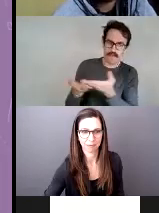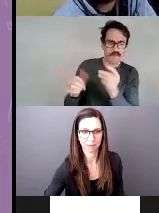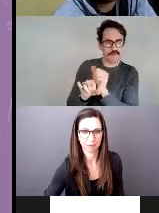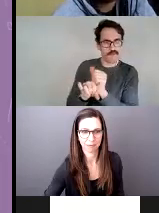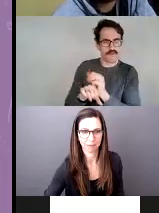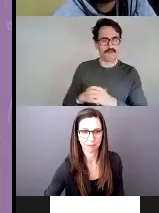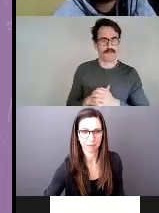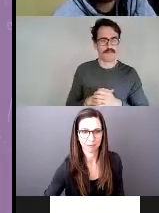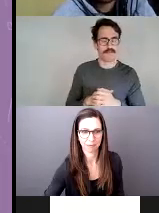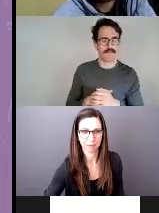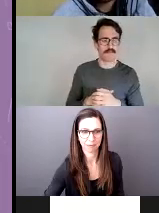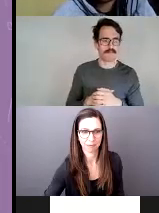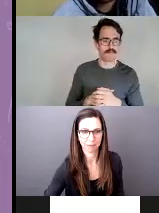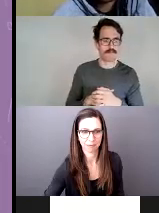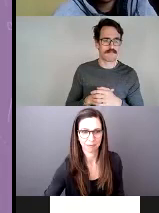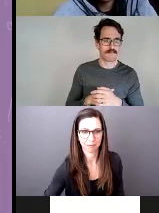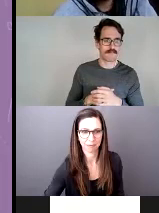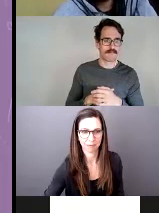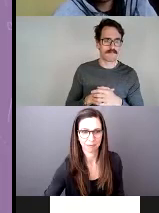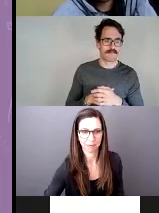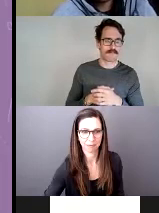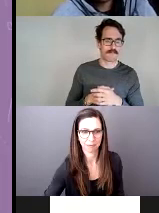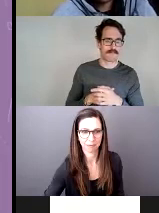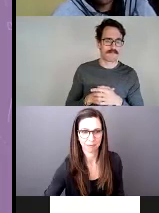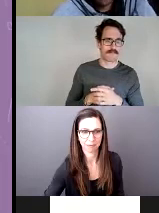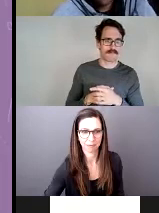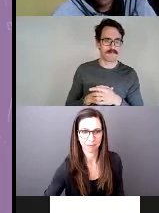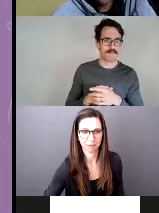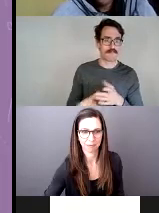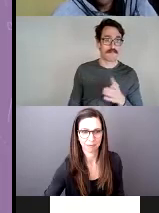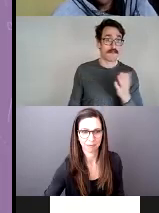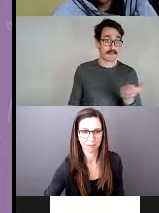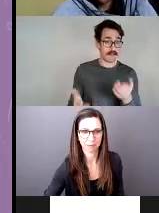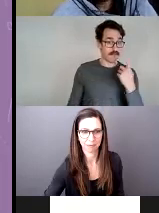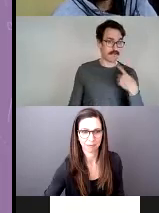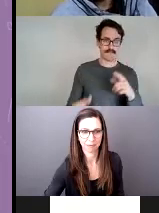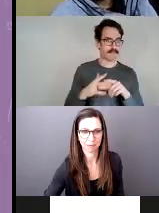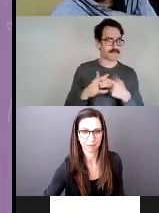that's what they're looking for. They want ongoing support, and we're only there for the immediate part of it.